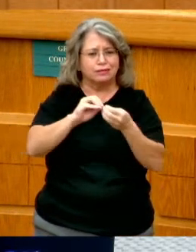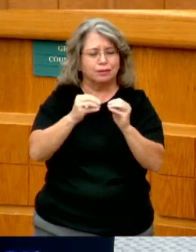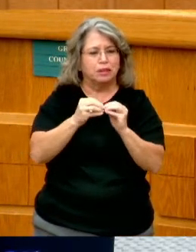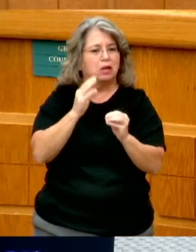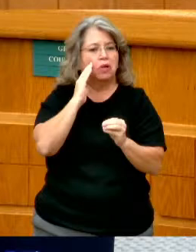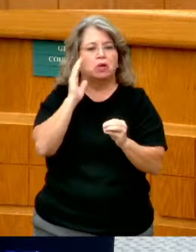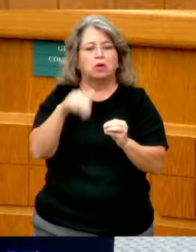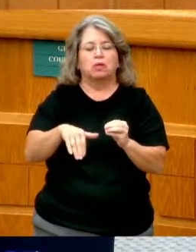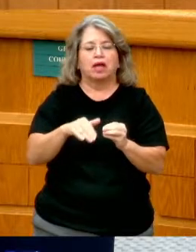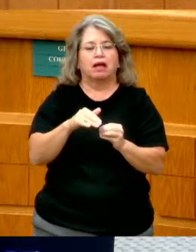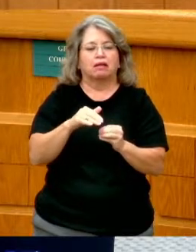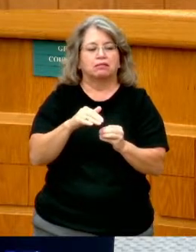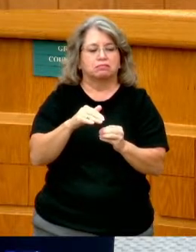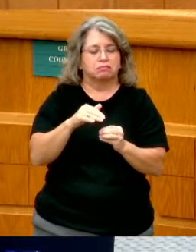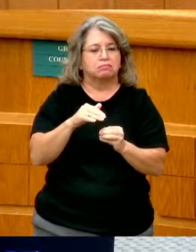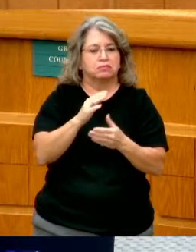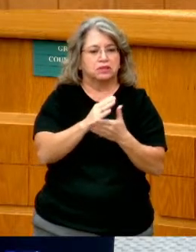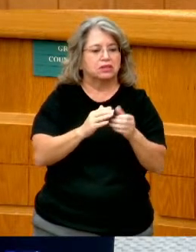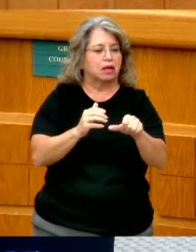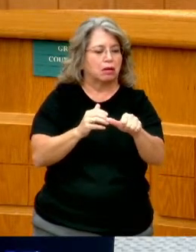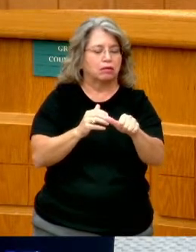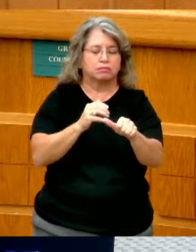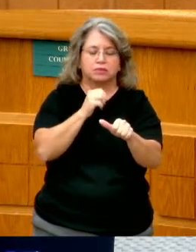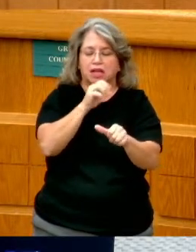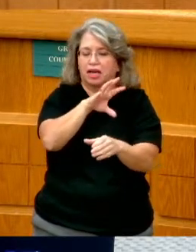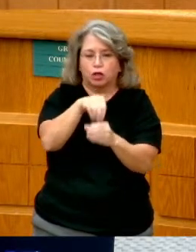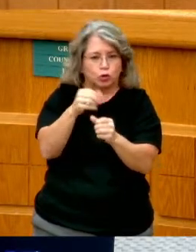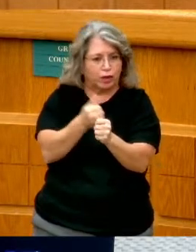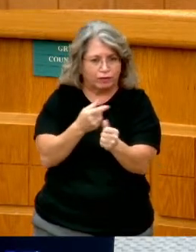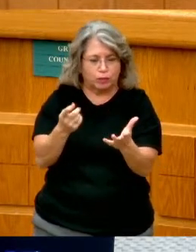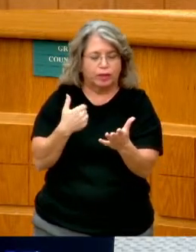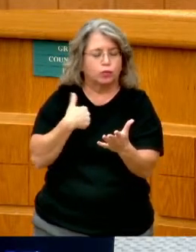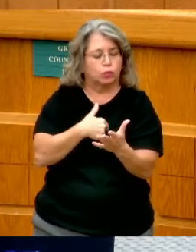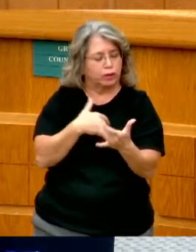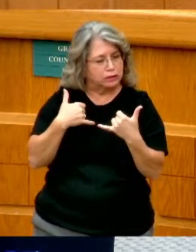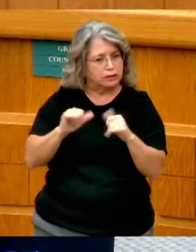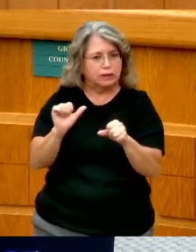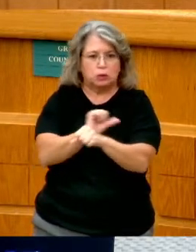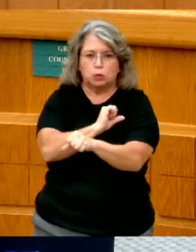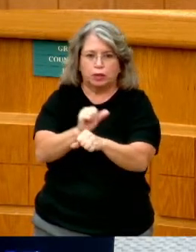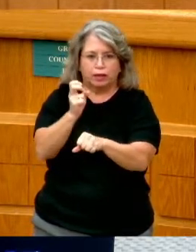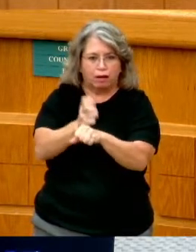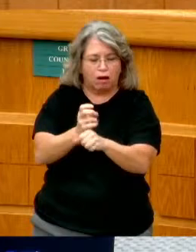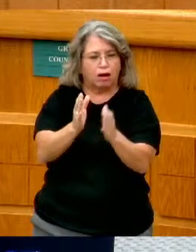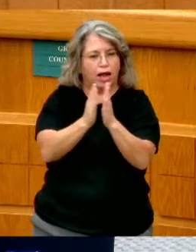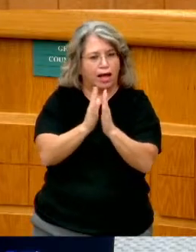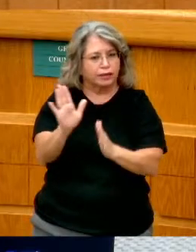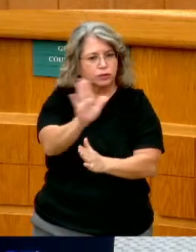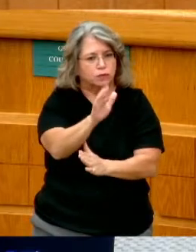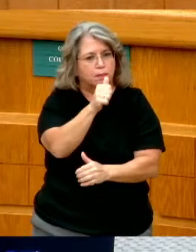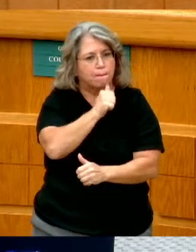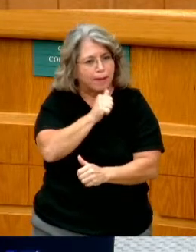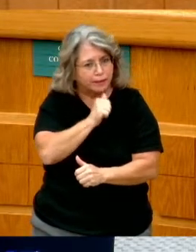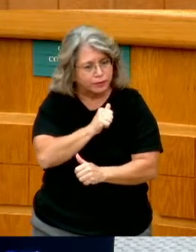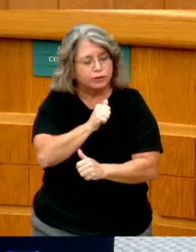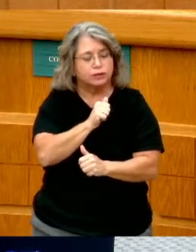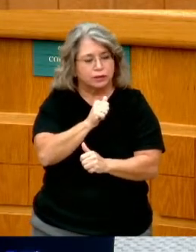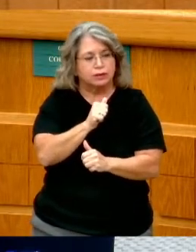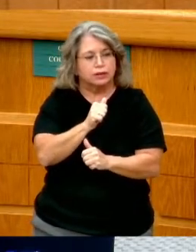everyone. We continue to work hard, and we ask you again for patience, but we do encourage you, if you have any